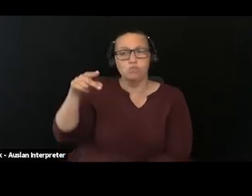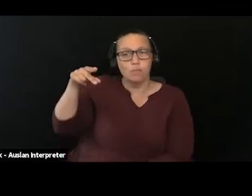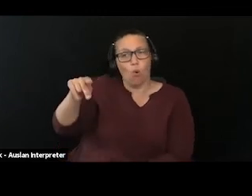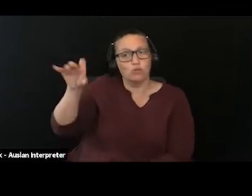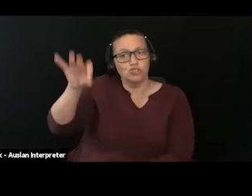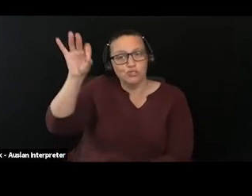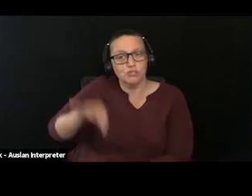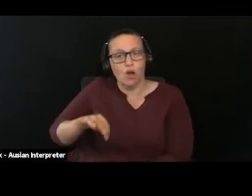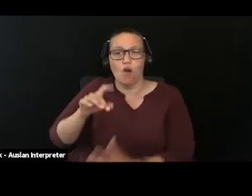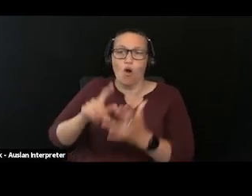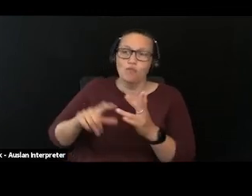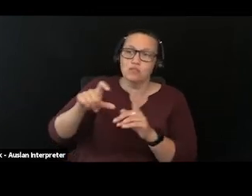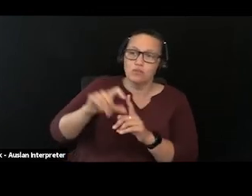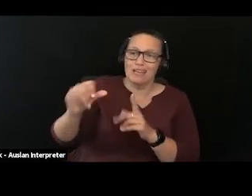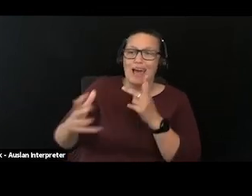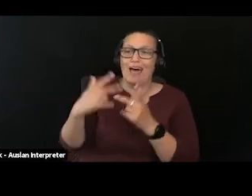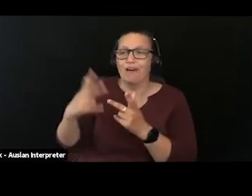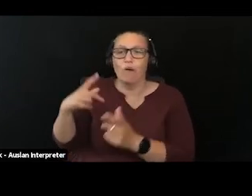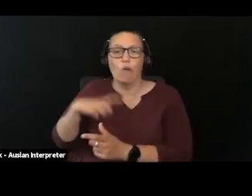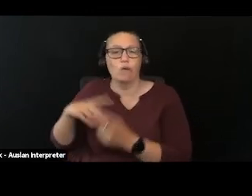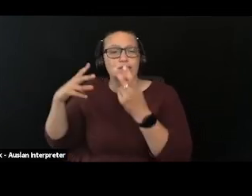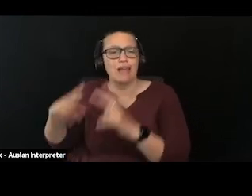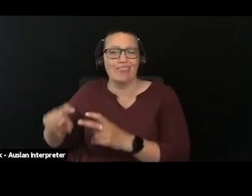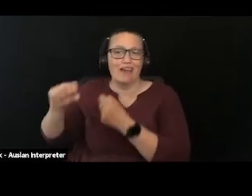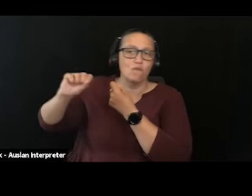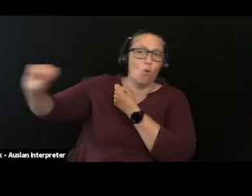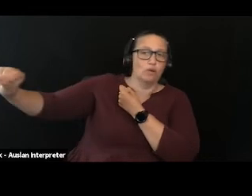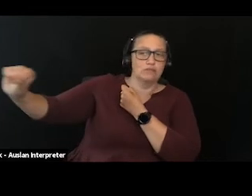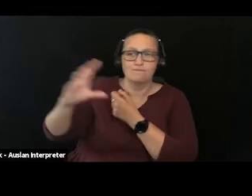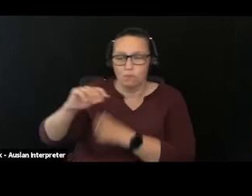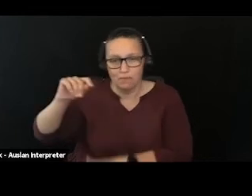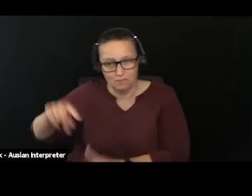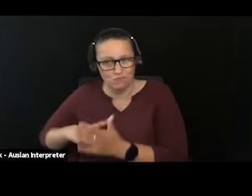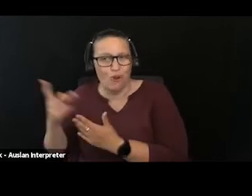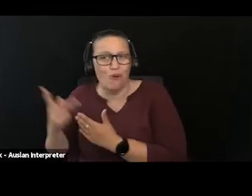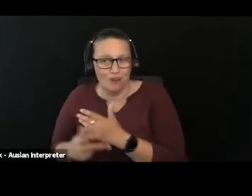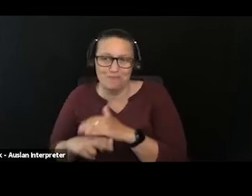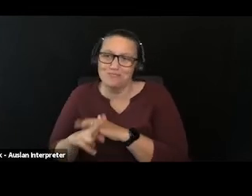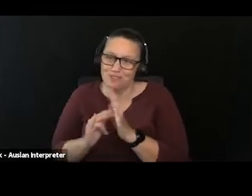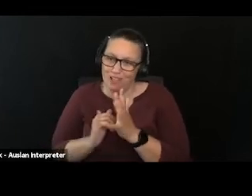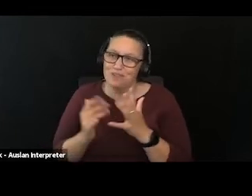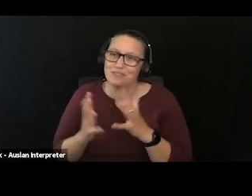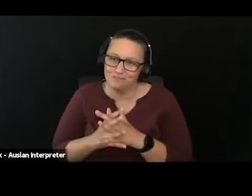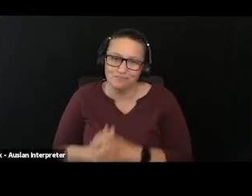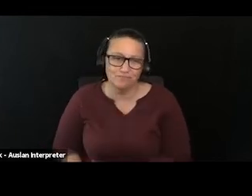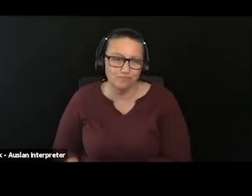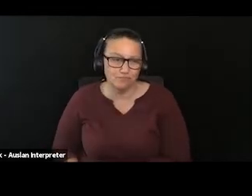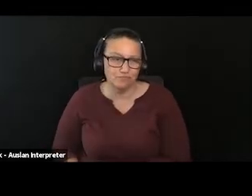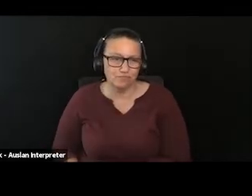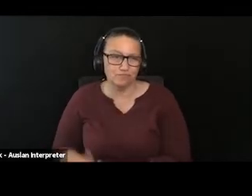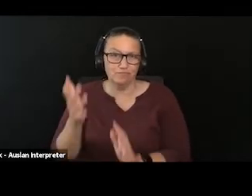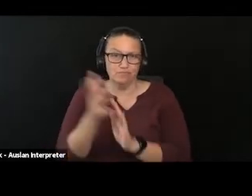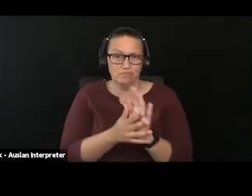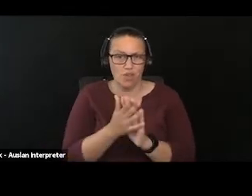and other cause death were averted by this program in New South Wales? And to do this, we basically eliminated all of the